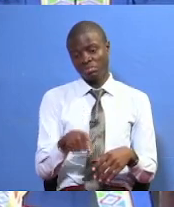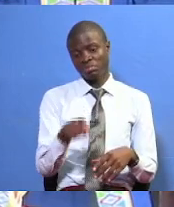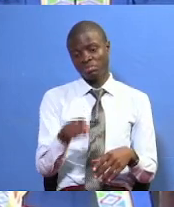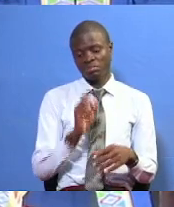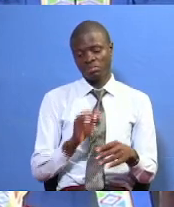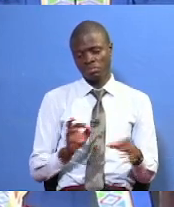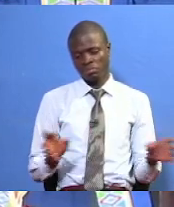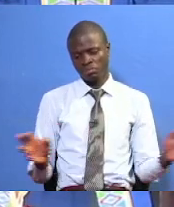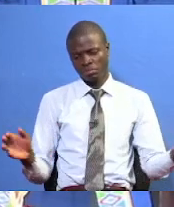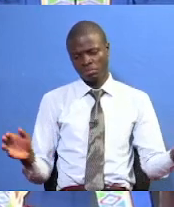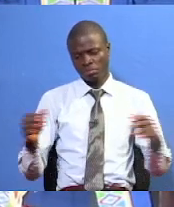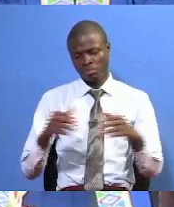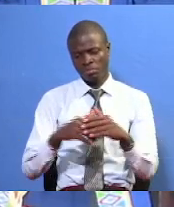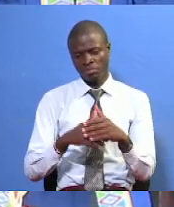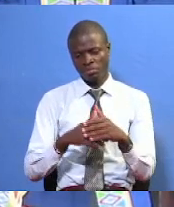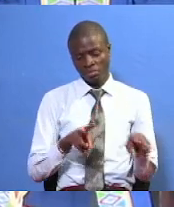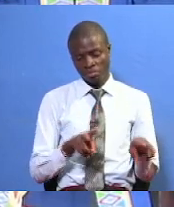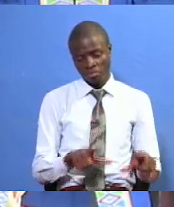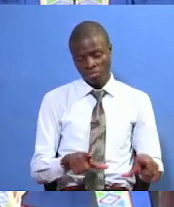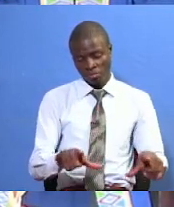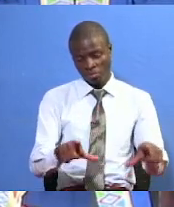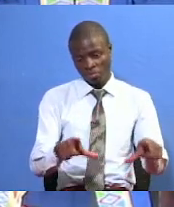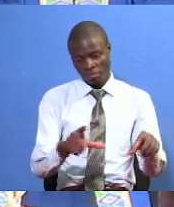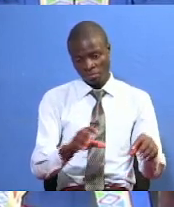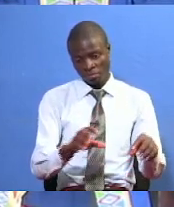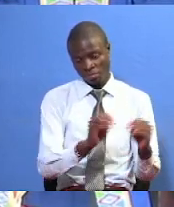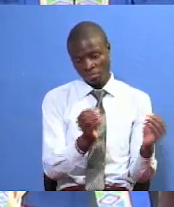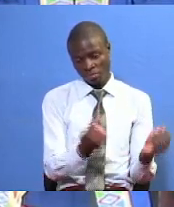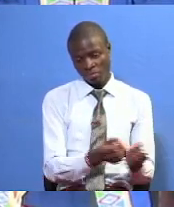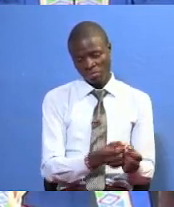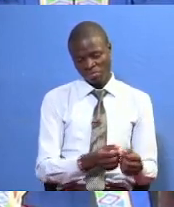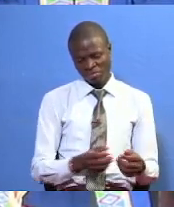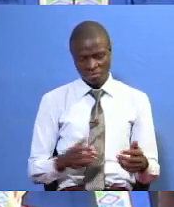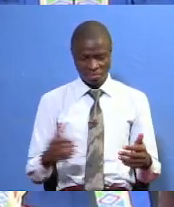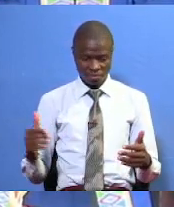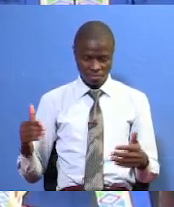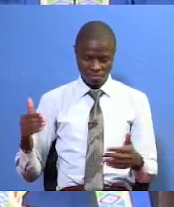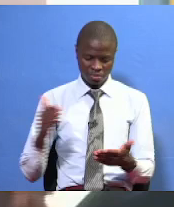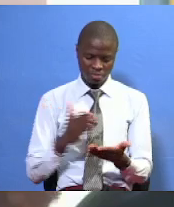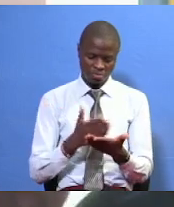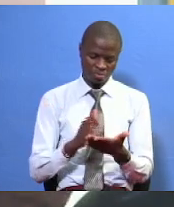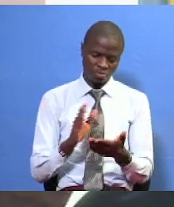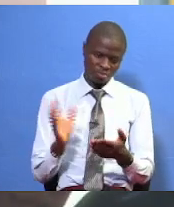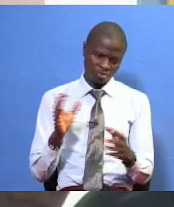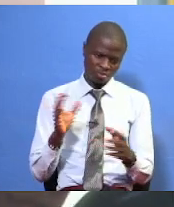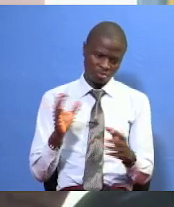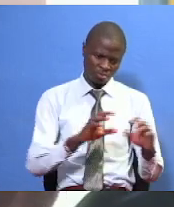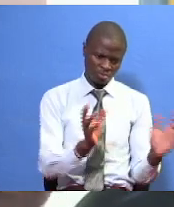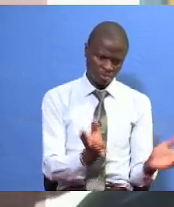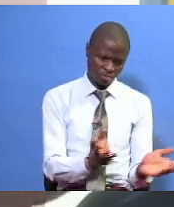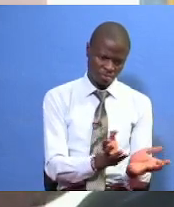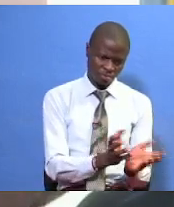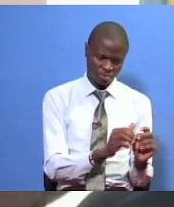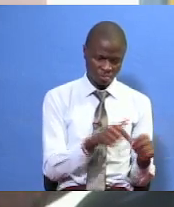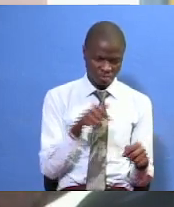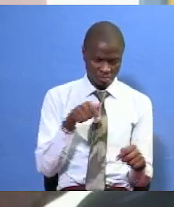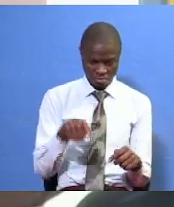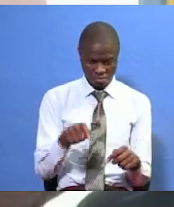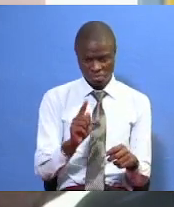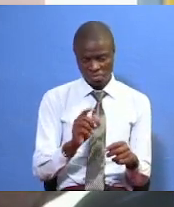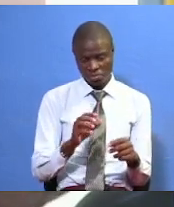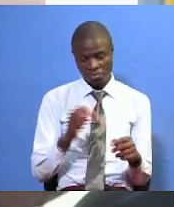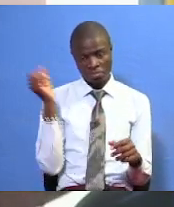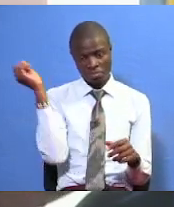mates, some who have accompanied you to today's graduation ceremony. If you go to the parking bay now,